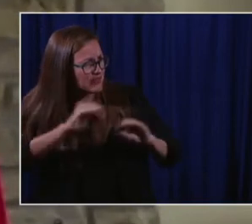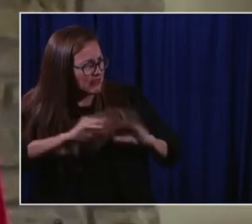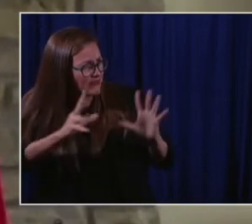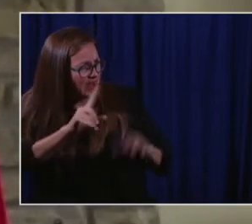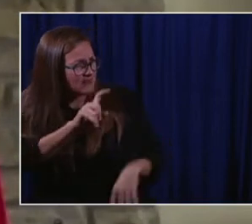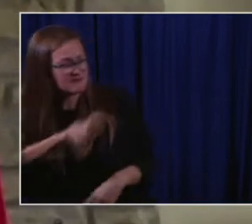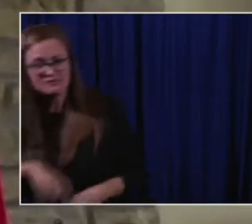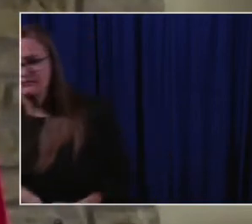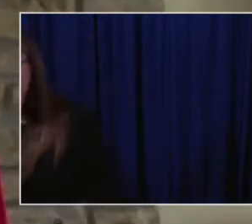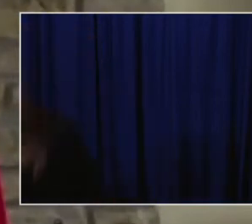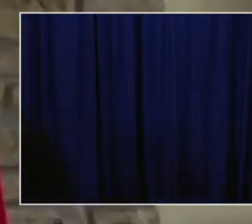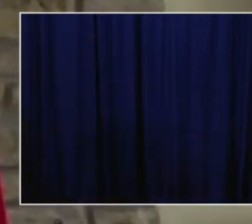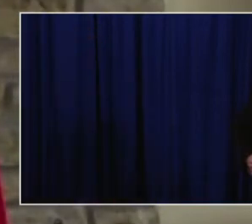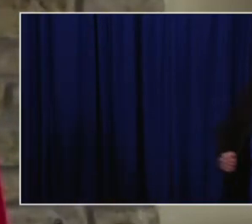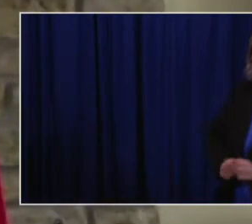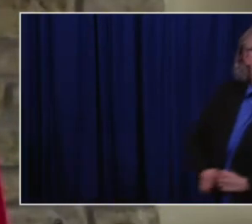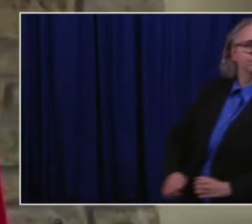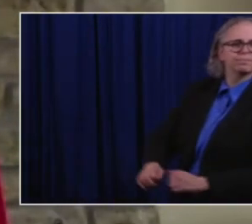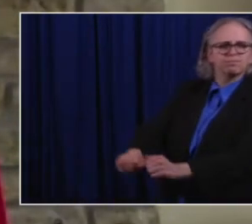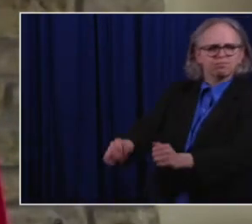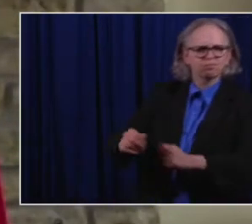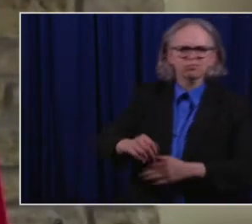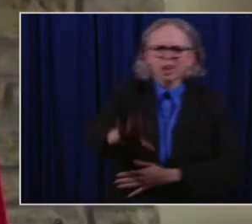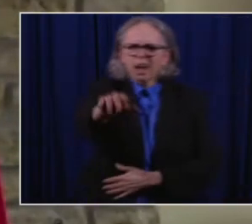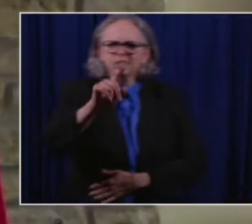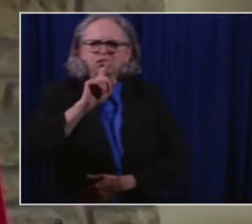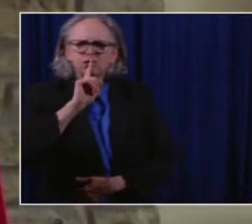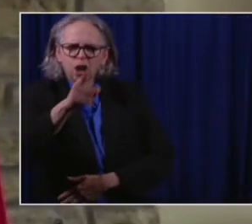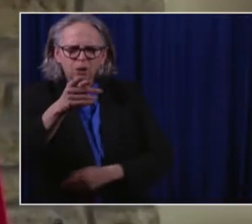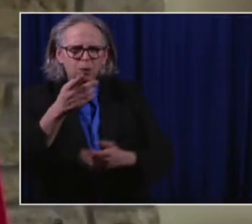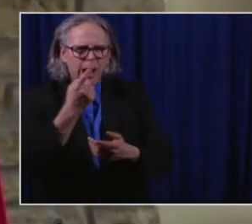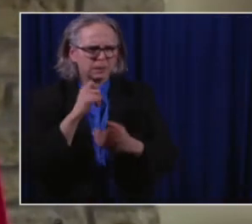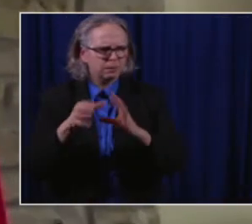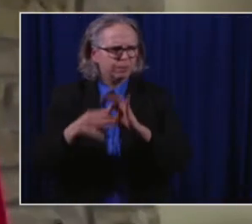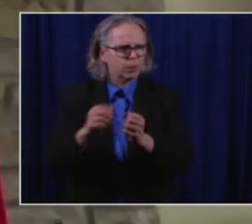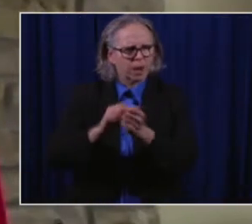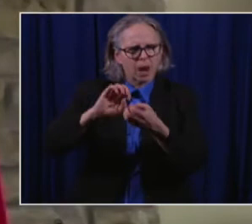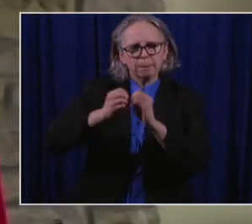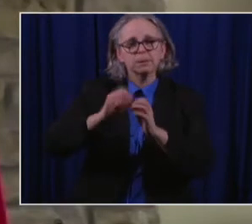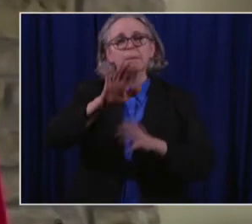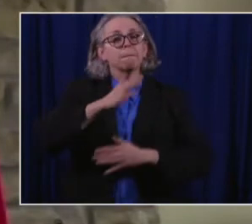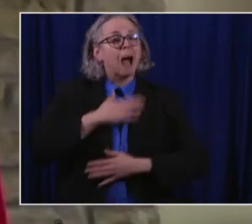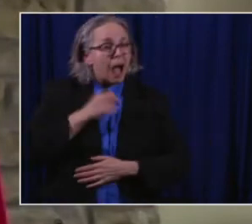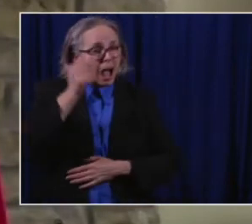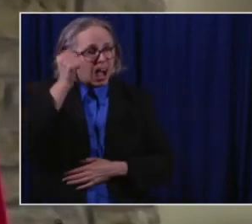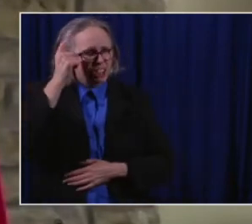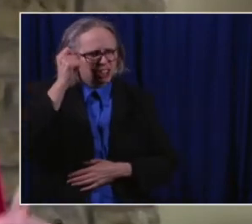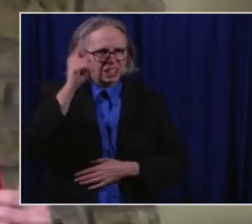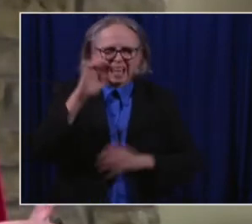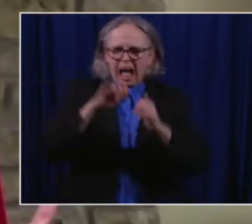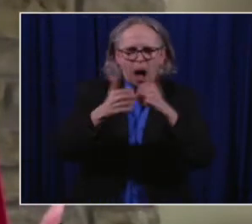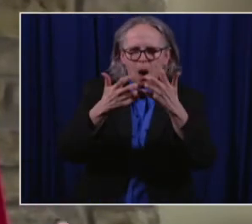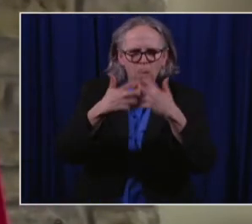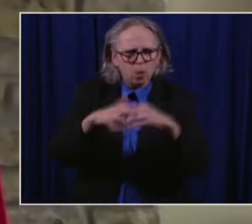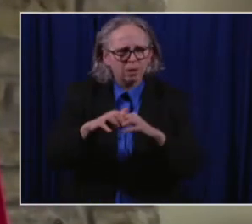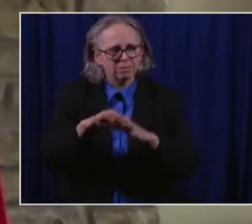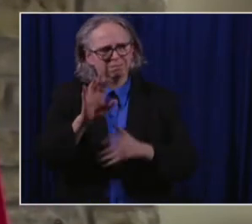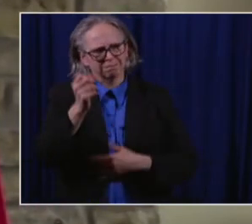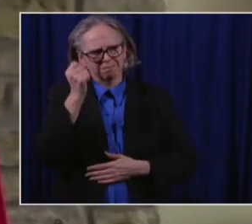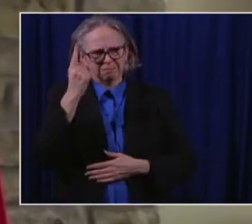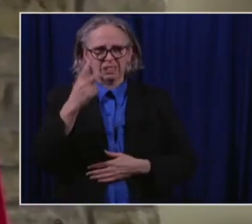My understanding is the way this is going to work. Obviously, you're always going to have a dose, a second